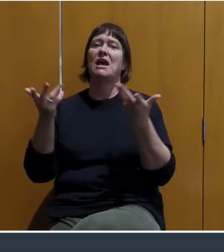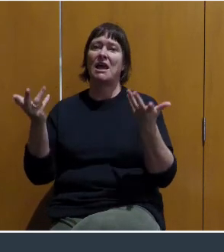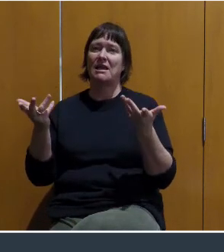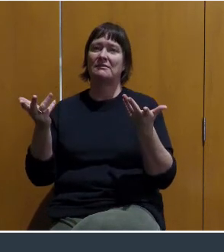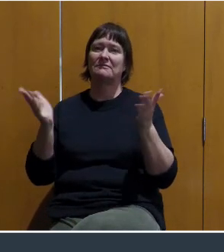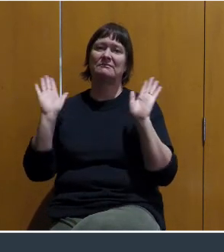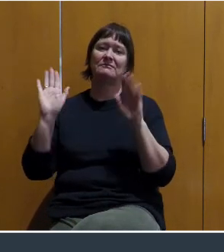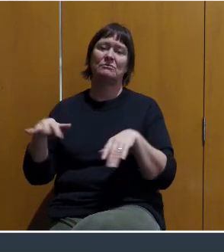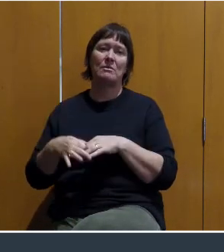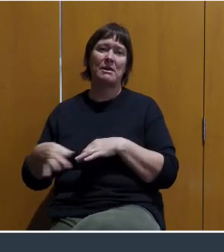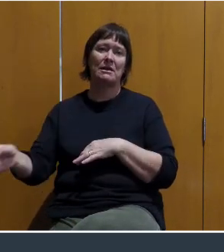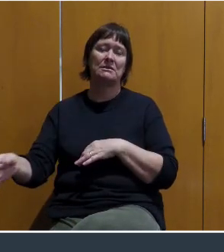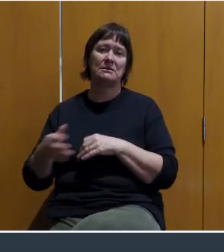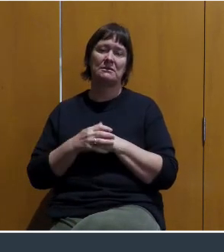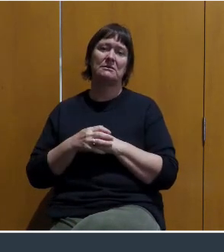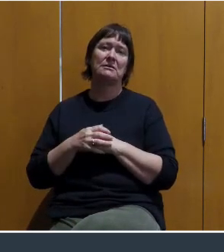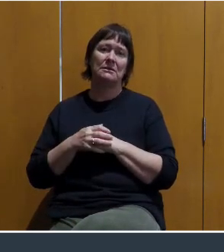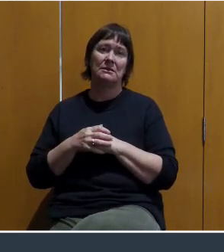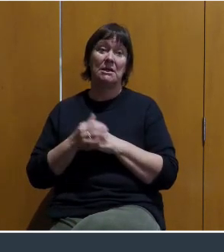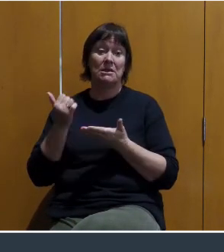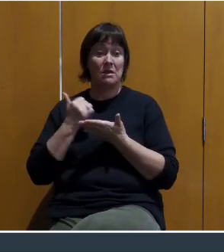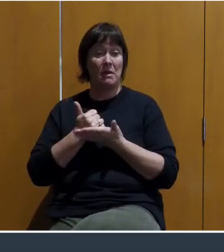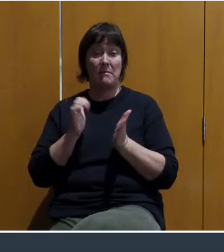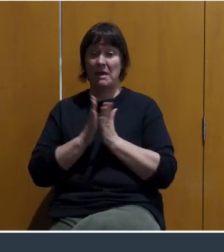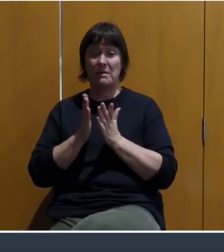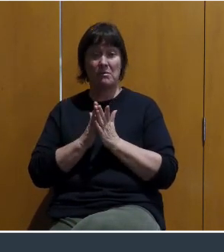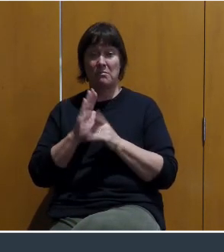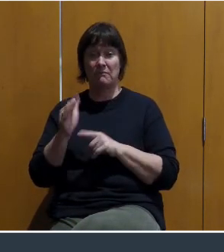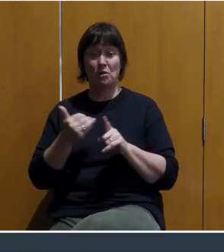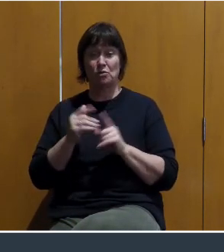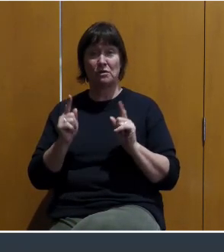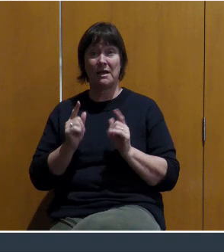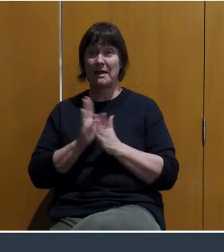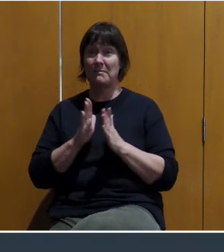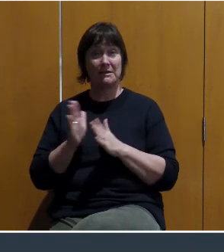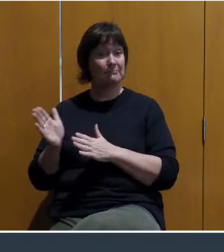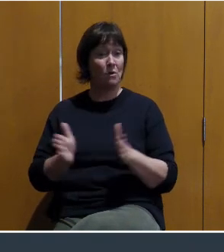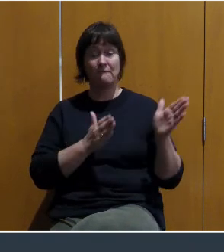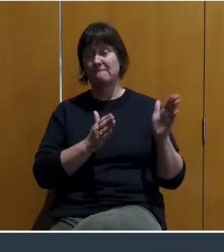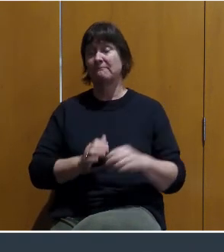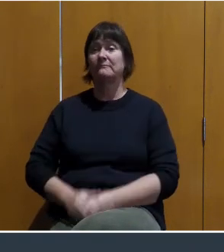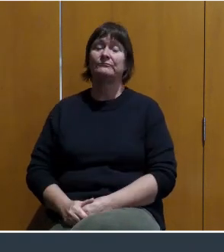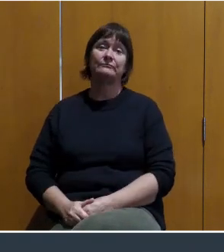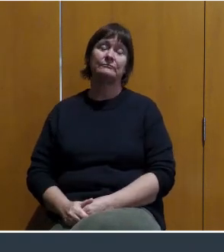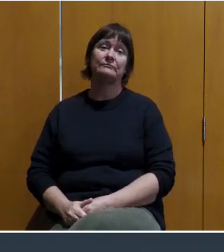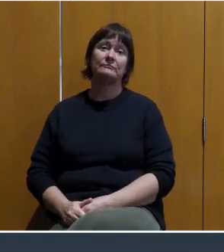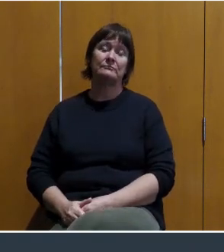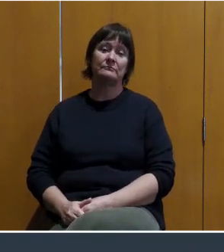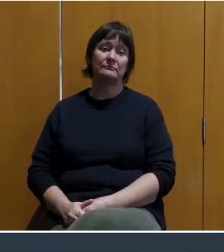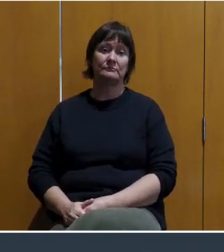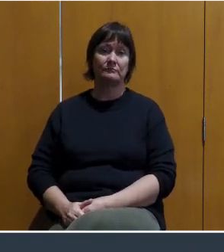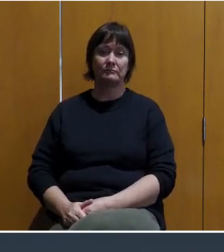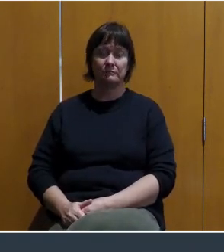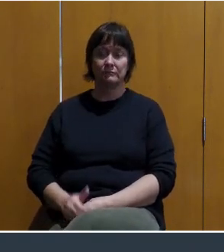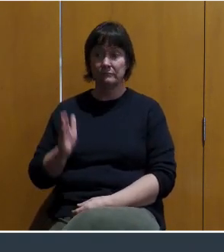leashes. So support where we've got to today, and happy to move the bylaw, Your Worship. Thank you. Thank you.